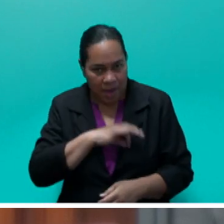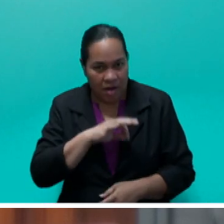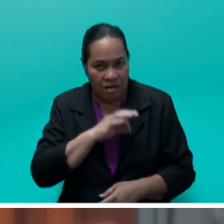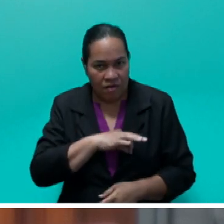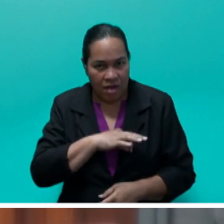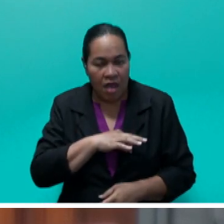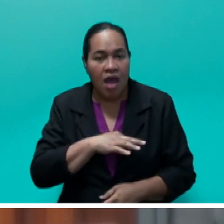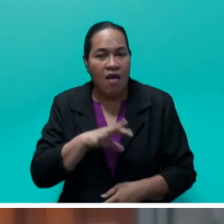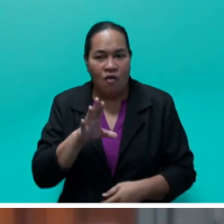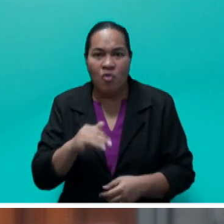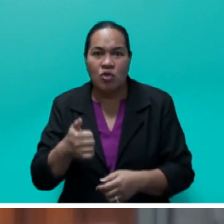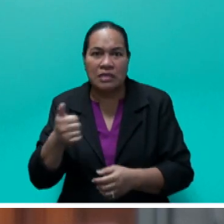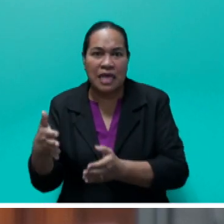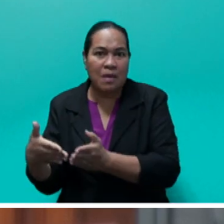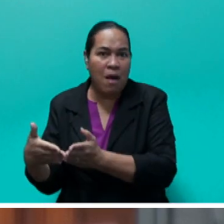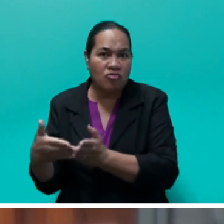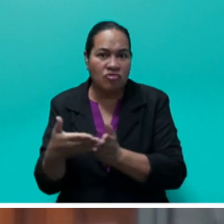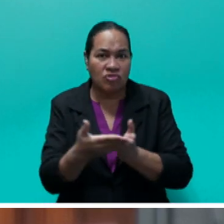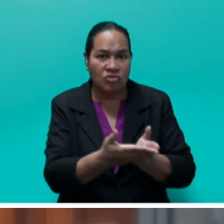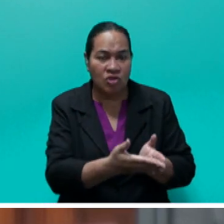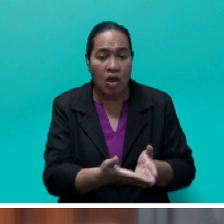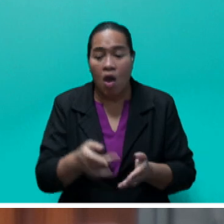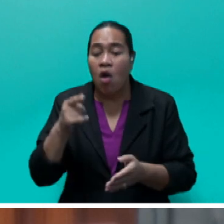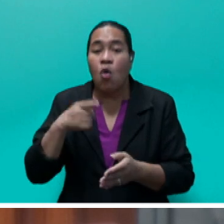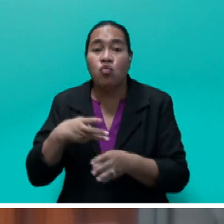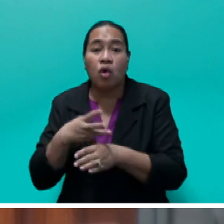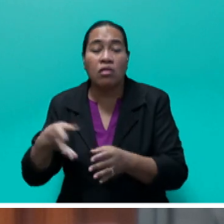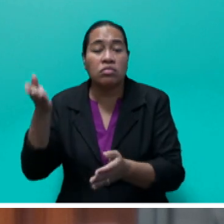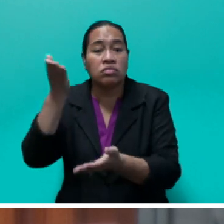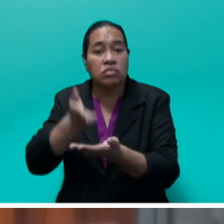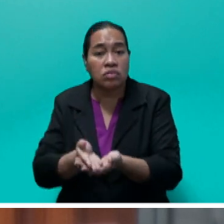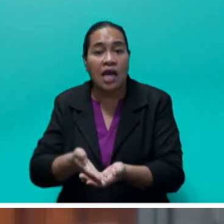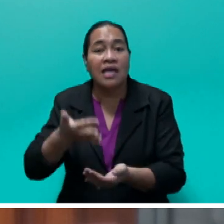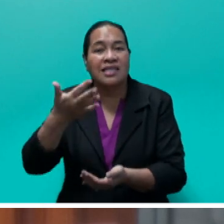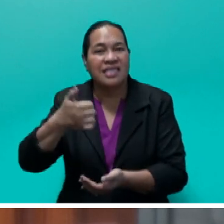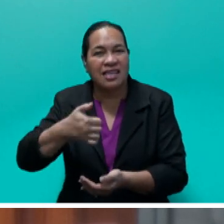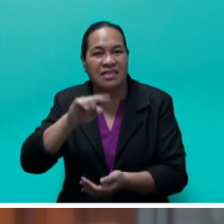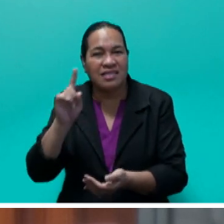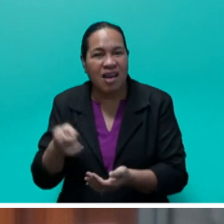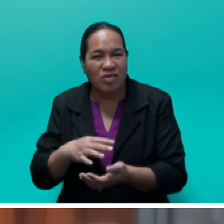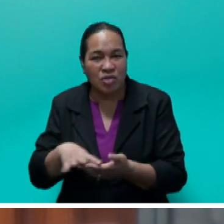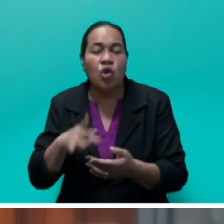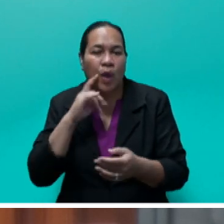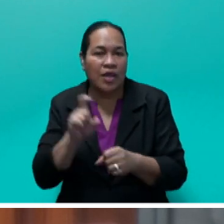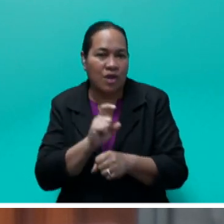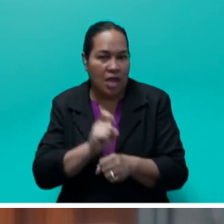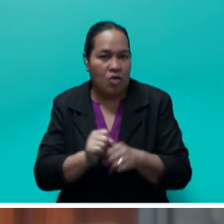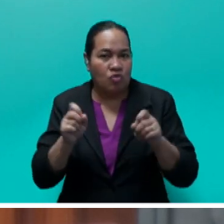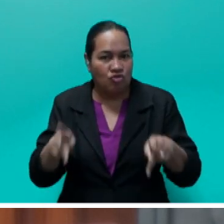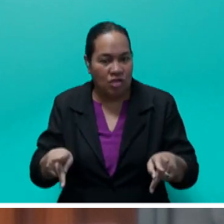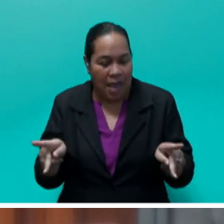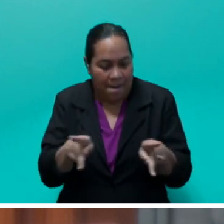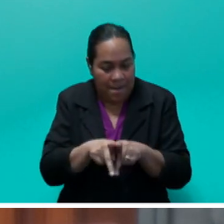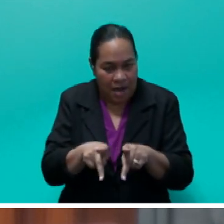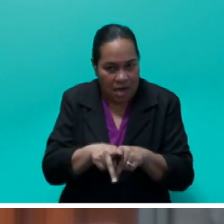6 barge load, each carrying 2,000 tons of log, creating new business opportunities and partnership. Thirdly,